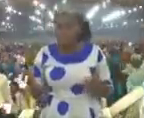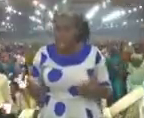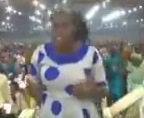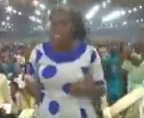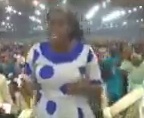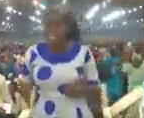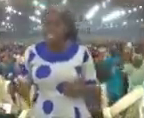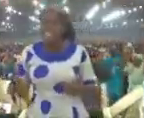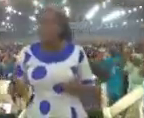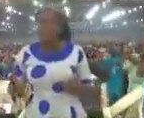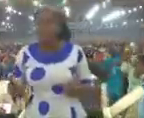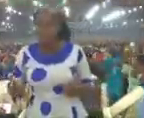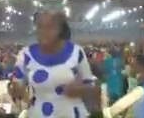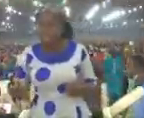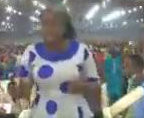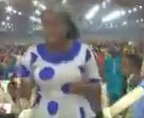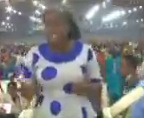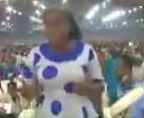Thank you, Father.